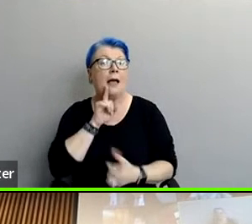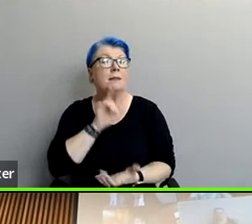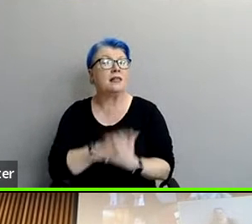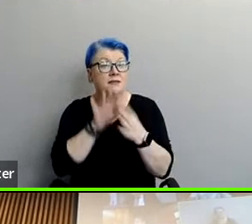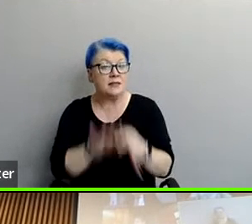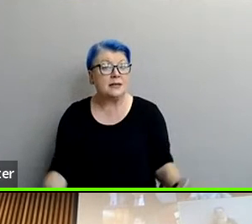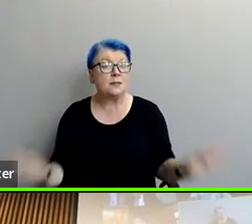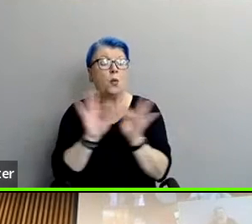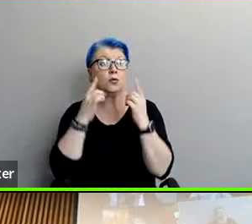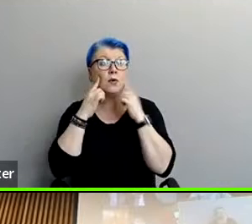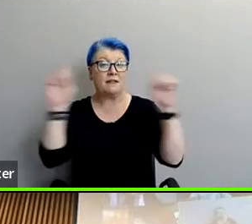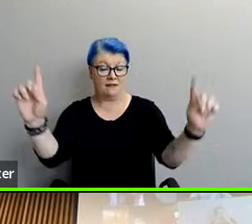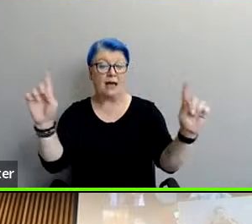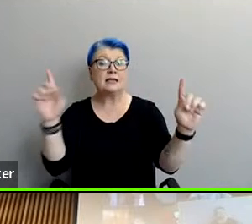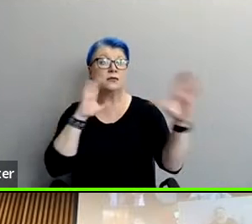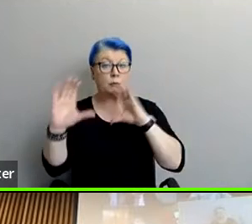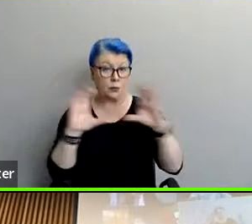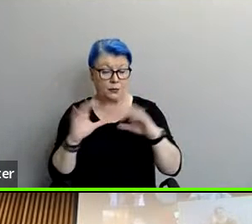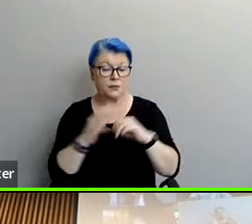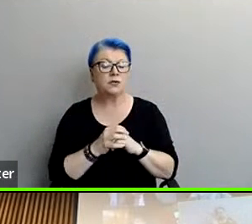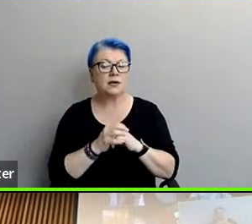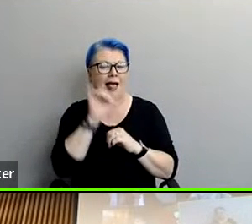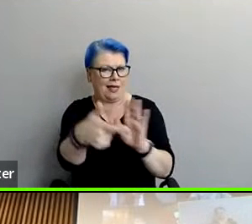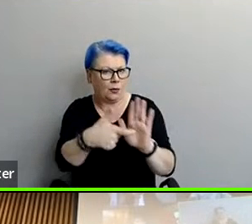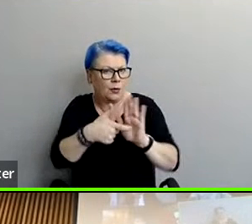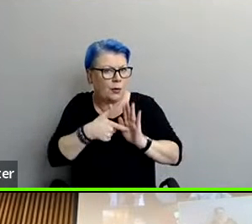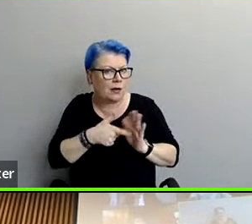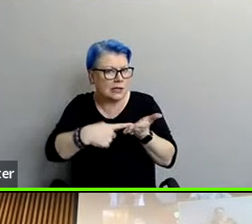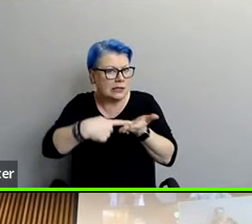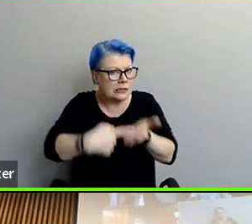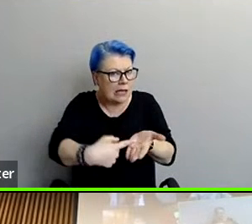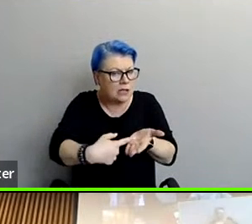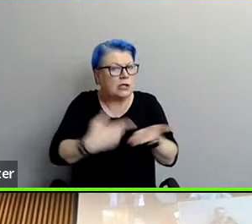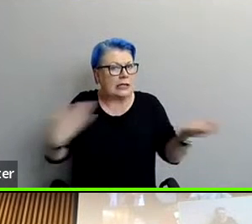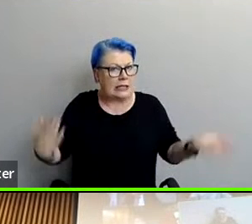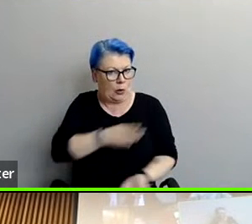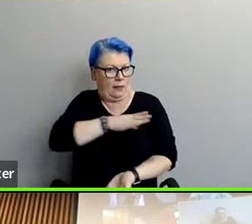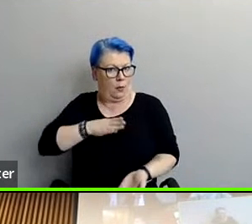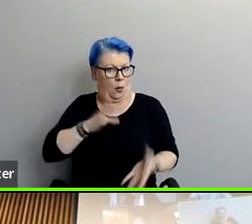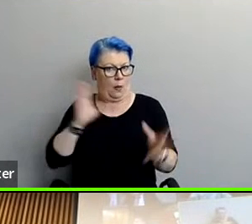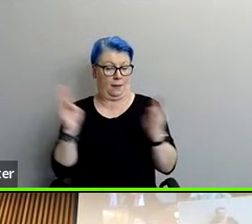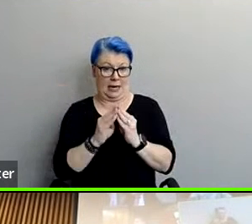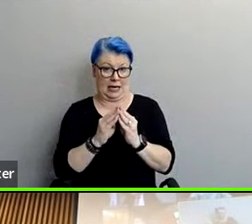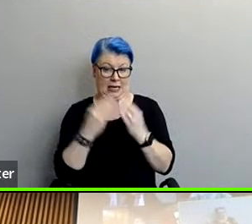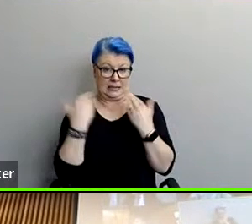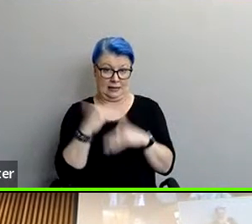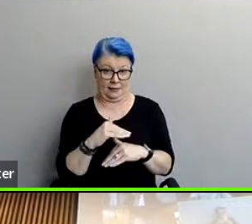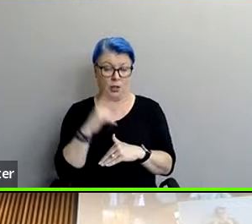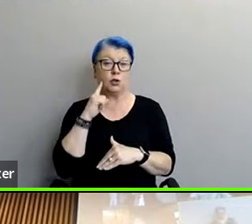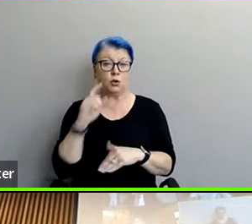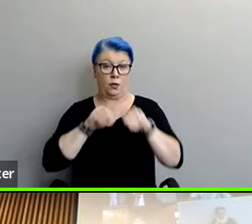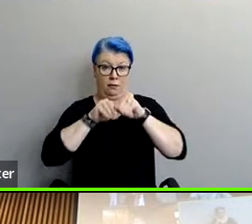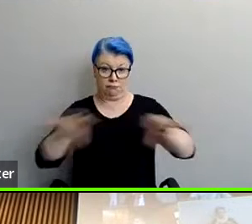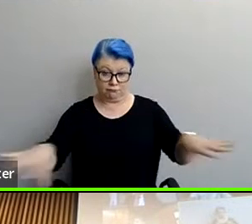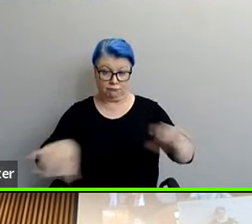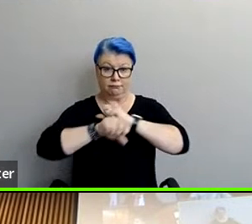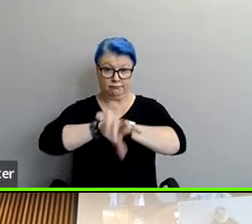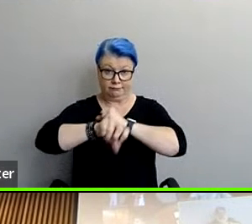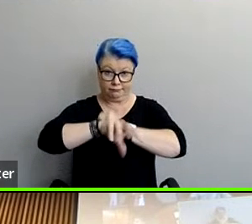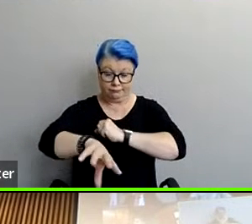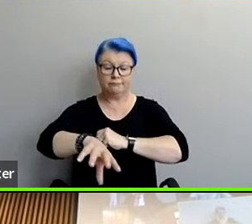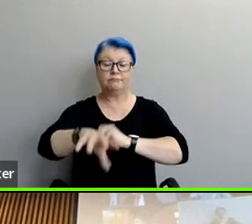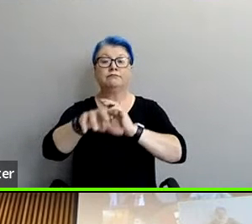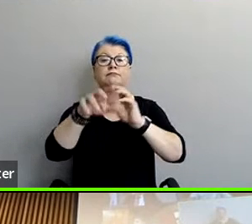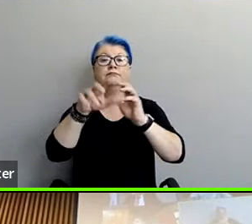effective communication requires that discussion at board meetings be limited to the published agenda as required by